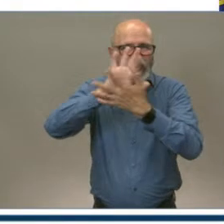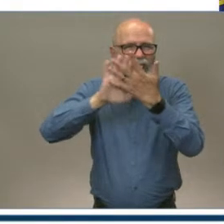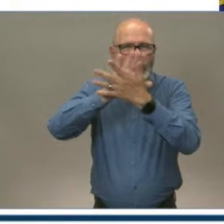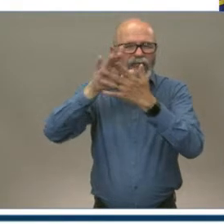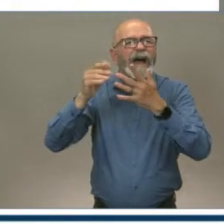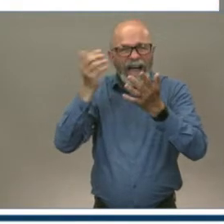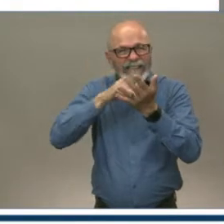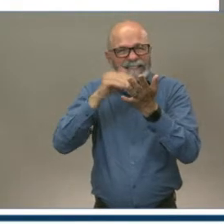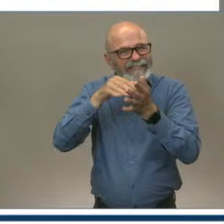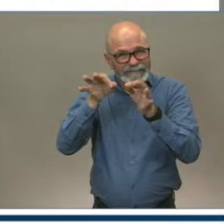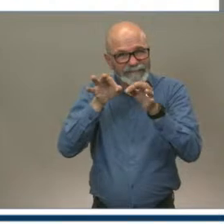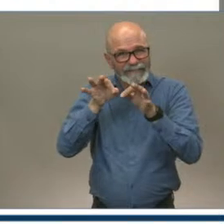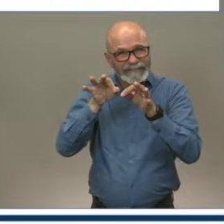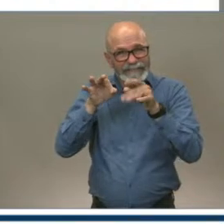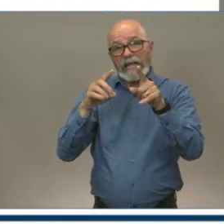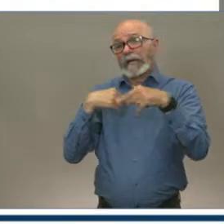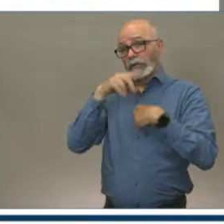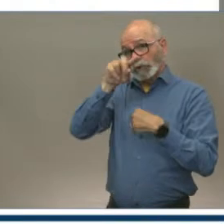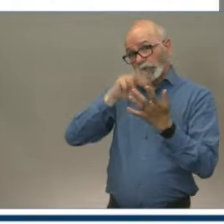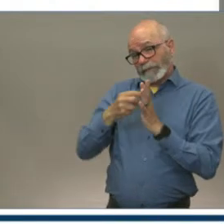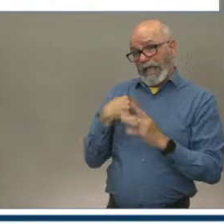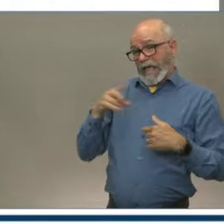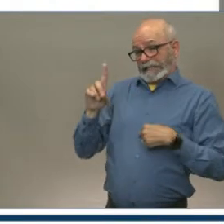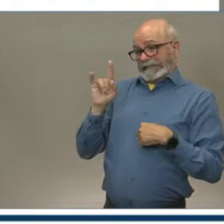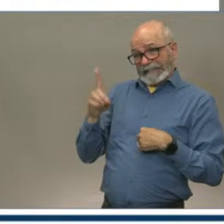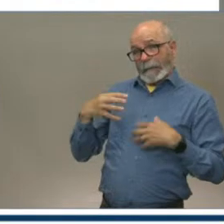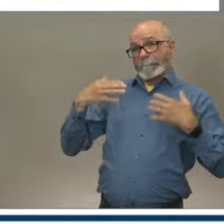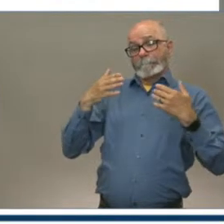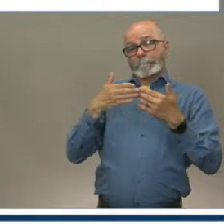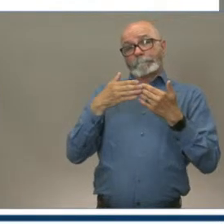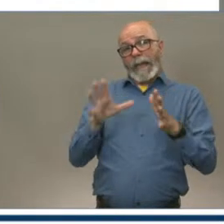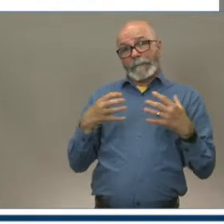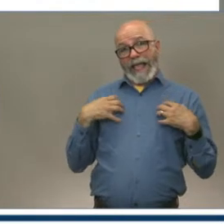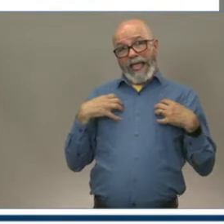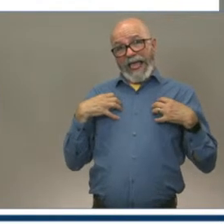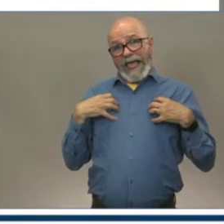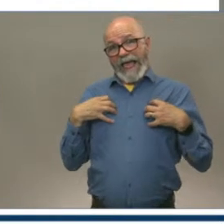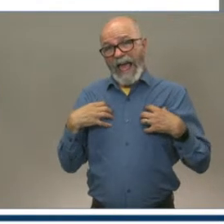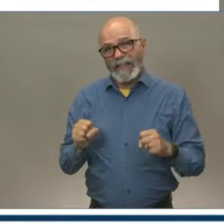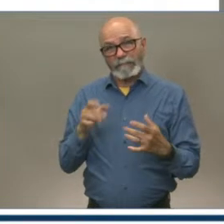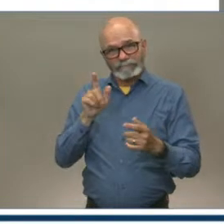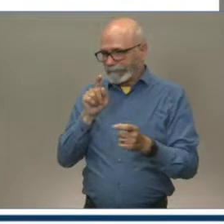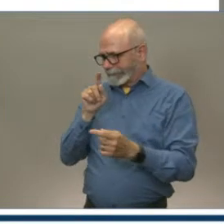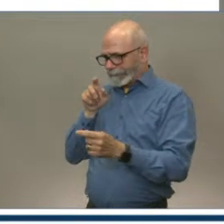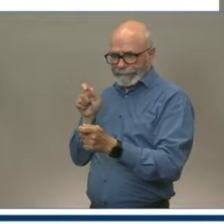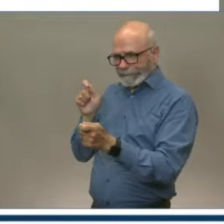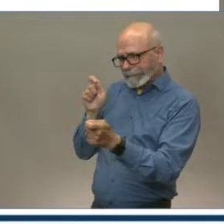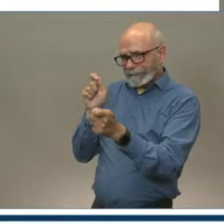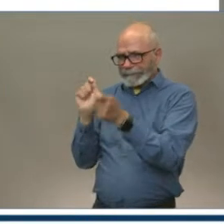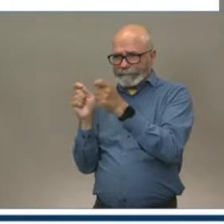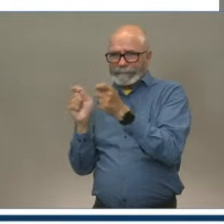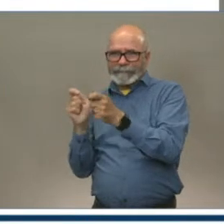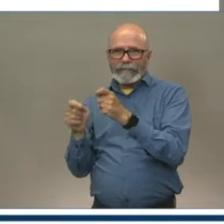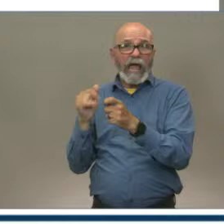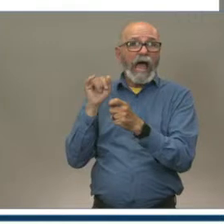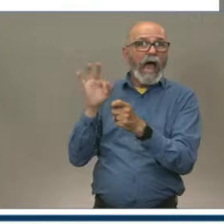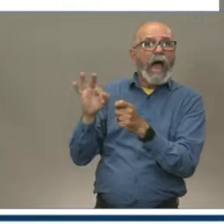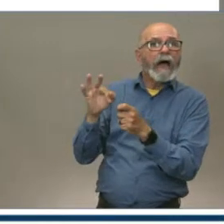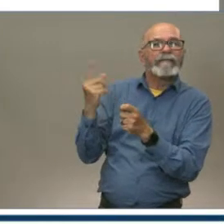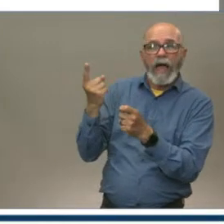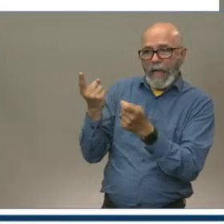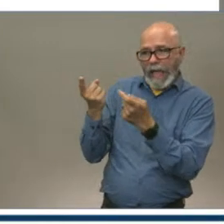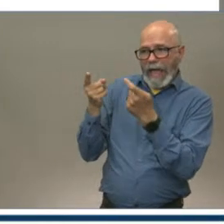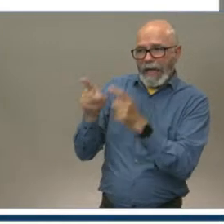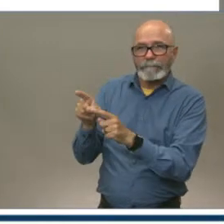doing within public health. So in the case, as we do the analysis, and if there are situations where we would judge them to be a